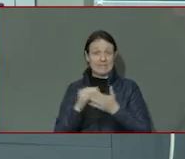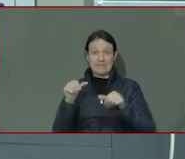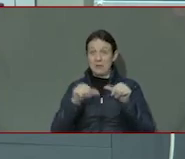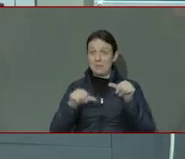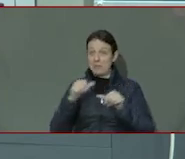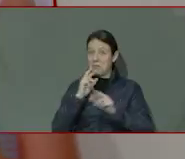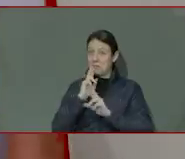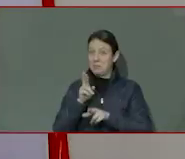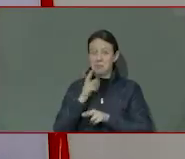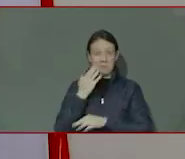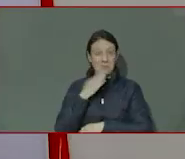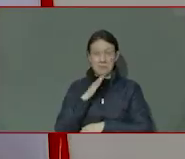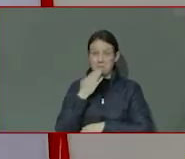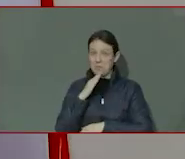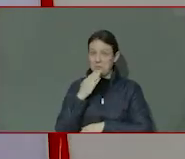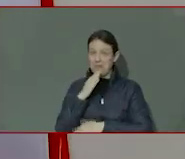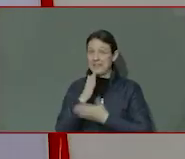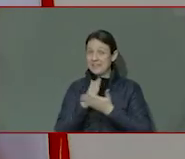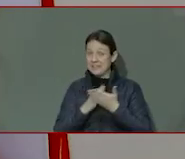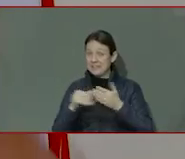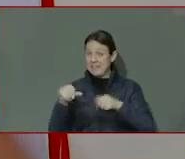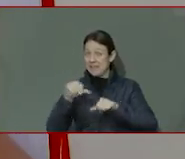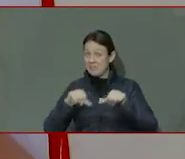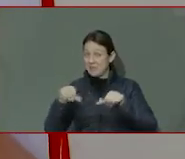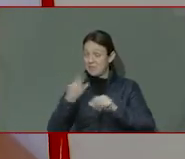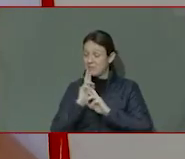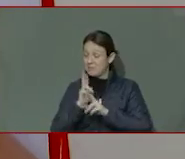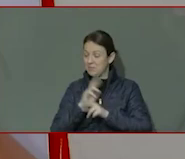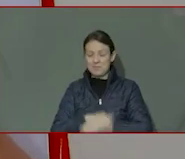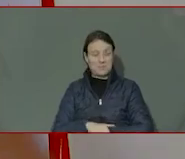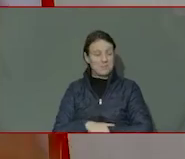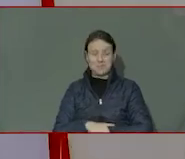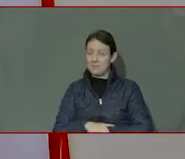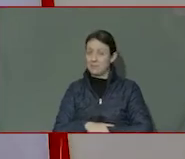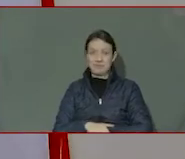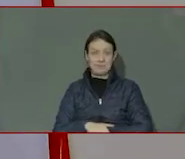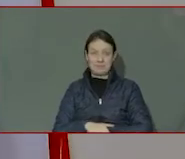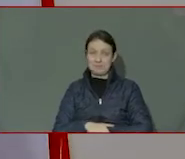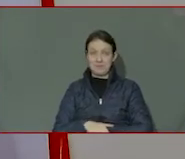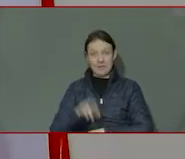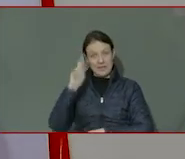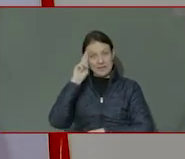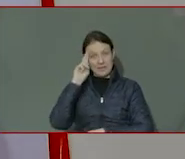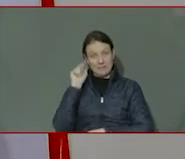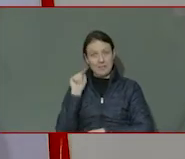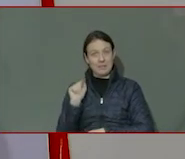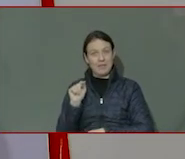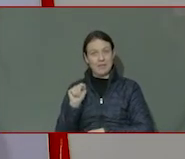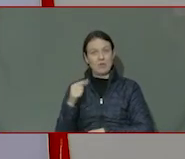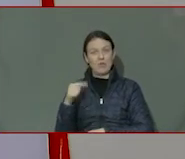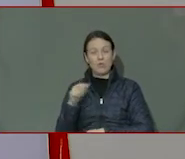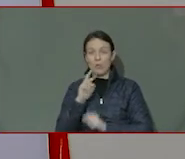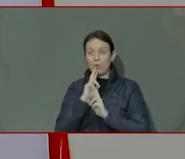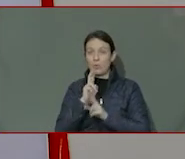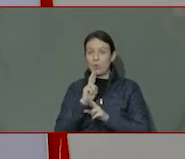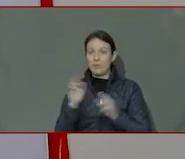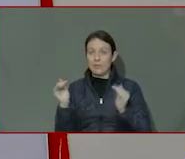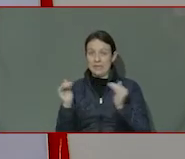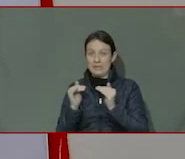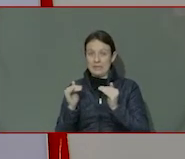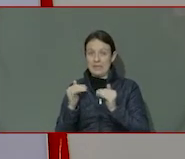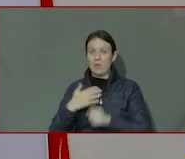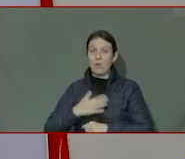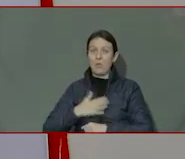react. Some of this acid did not react. Okay, because remember, this is a neutralization reaction. This is a